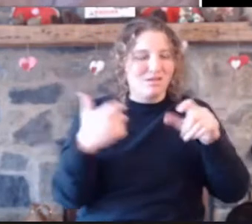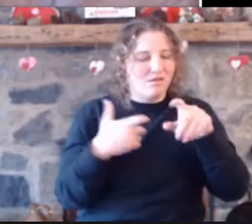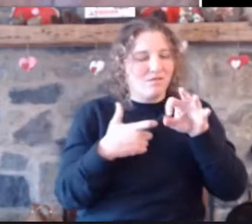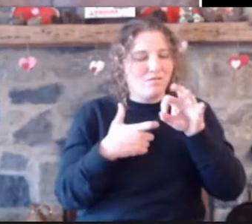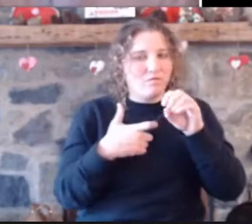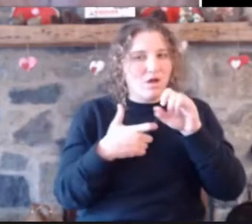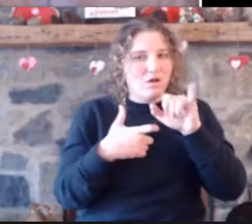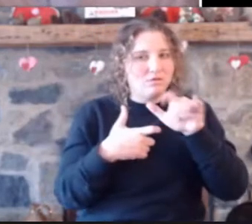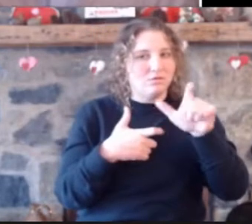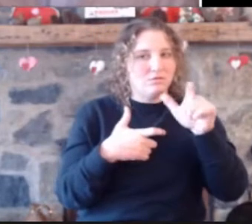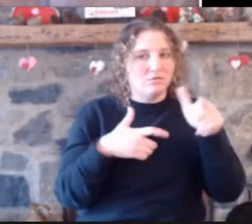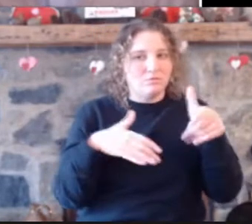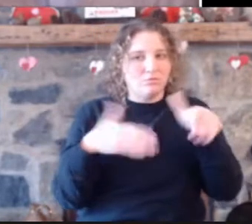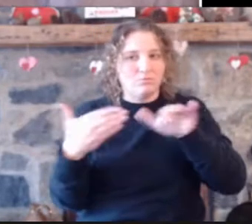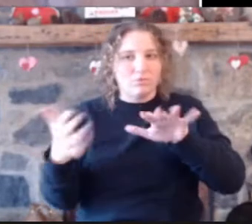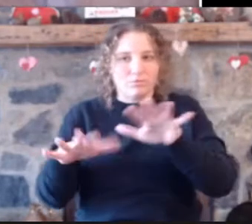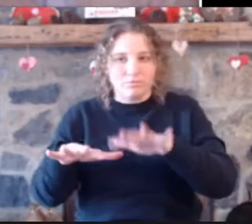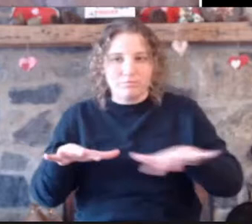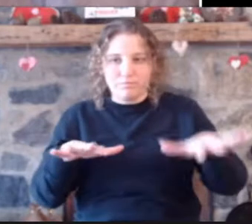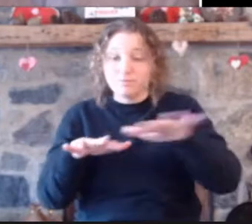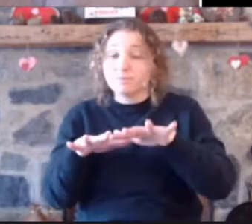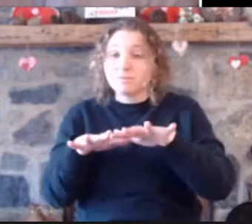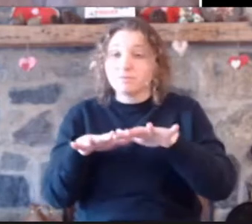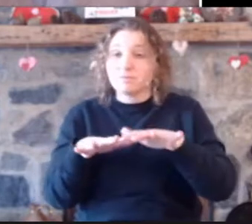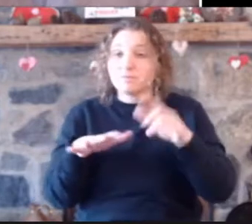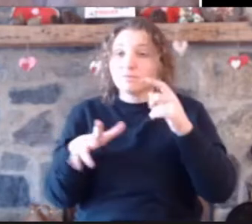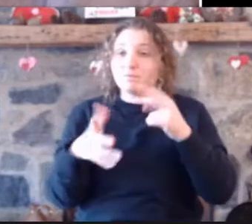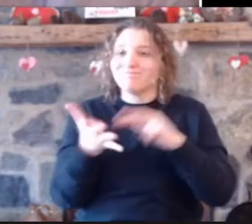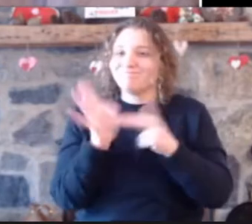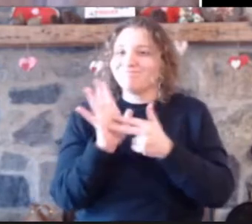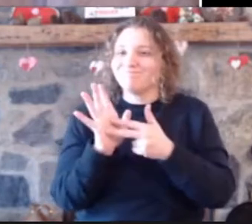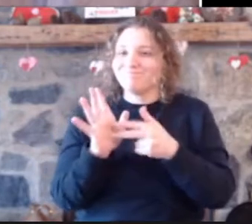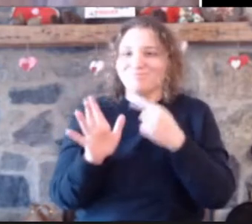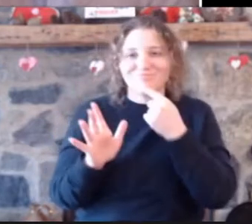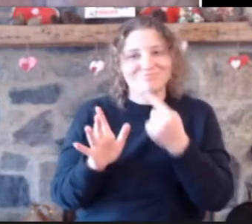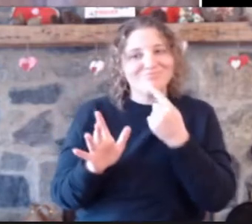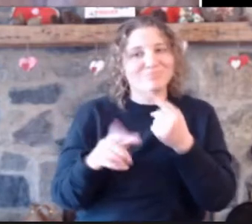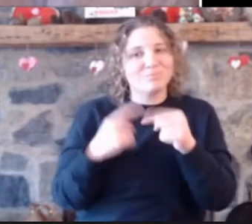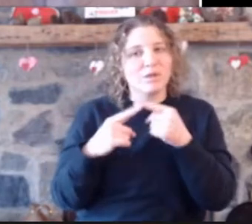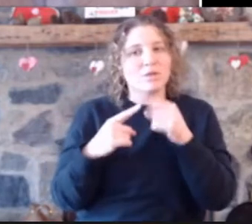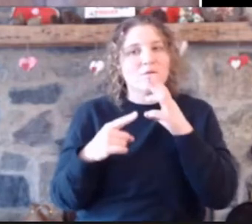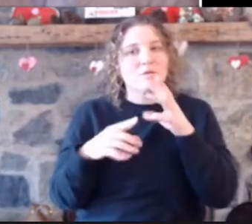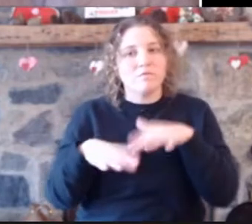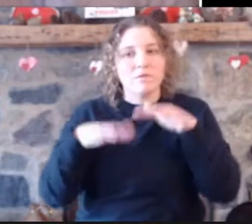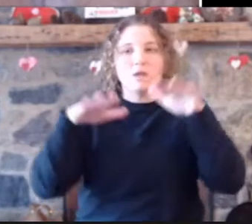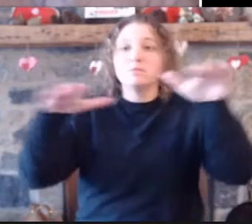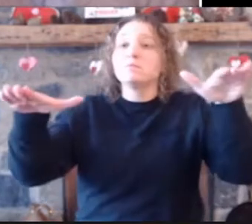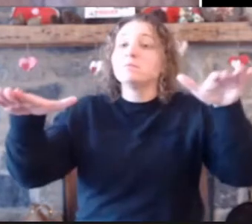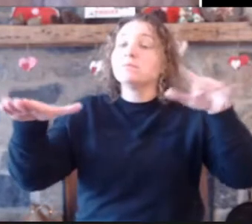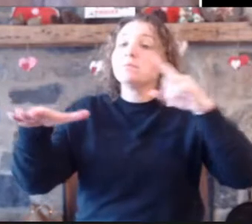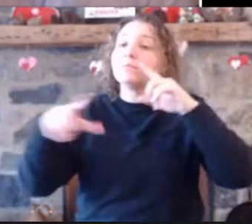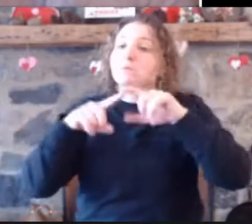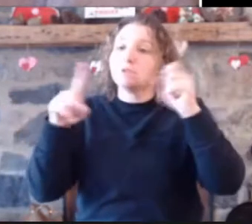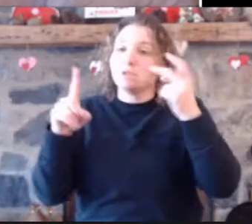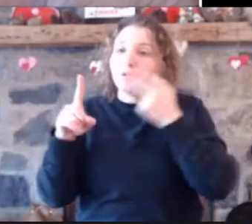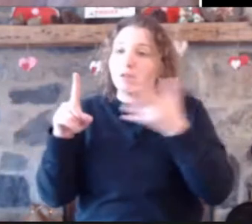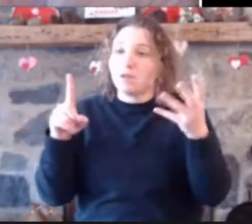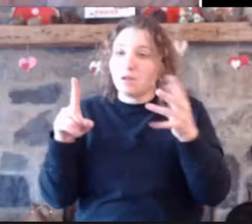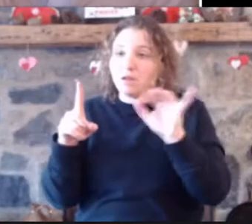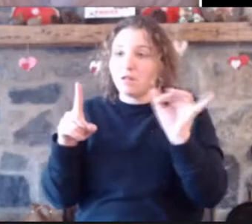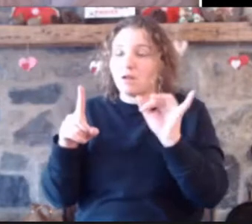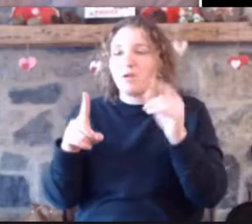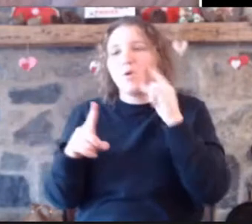of a flood. But we'll get to that as we get into the flood. They take an object like this lobe-finned fish, and they say, well, it